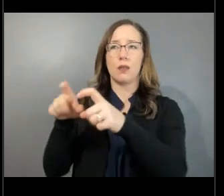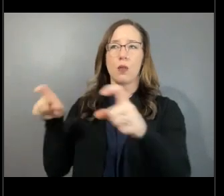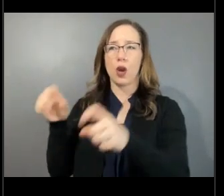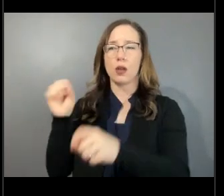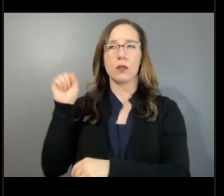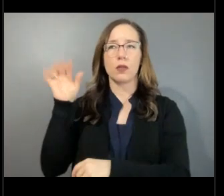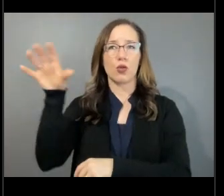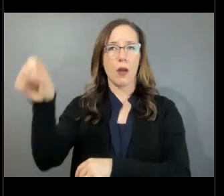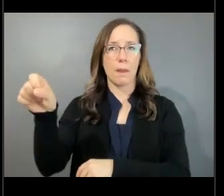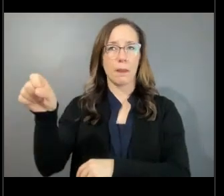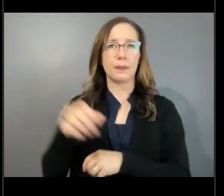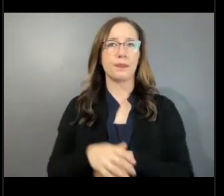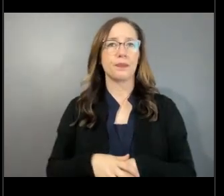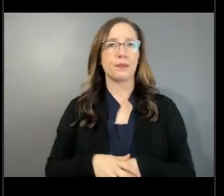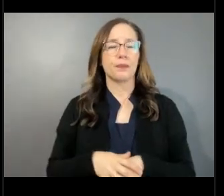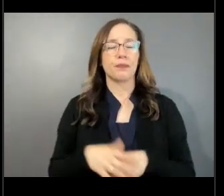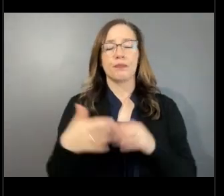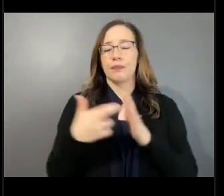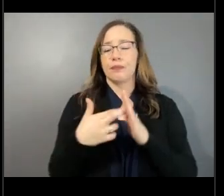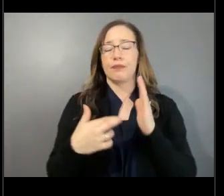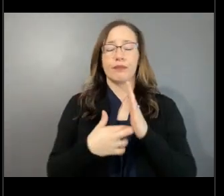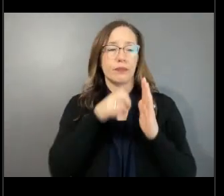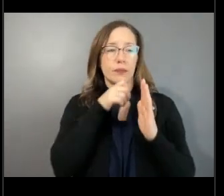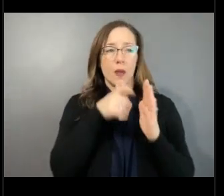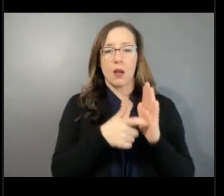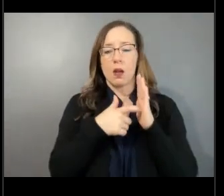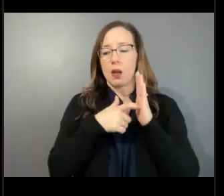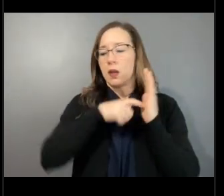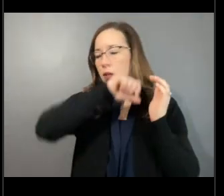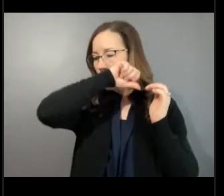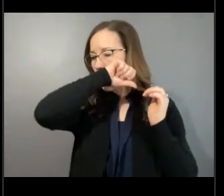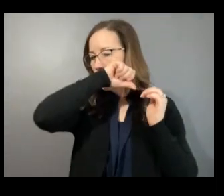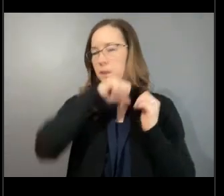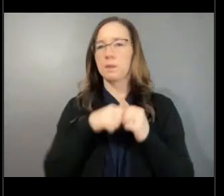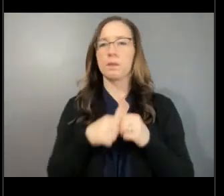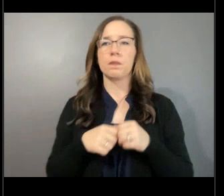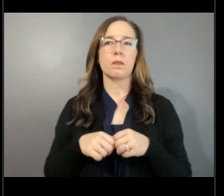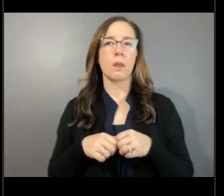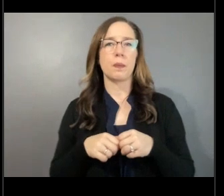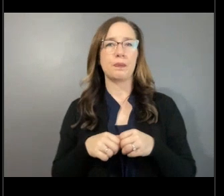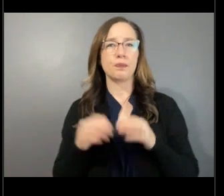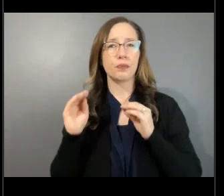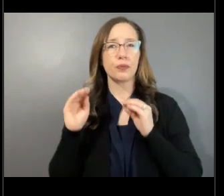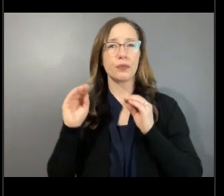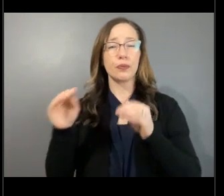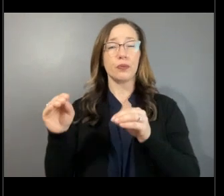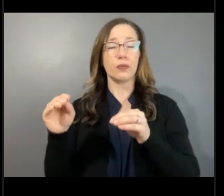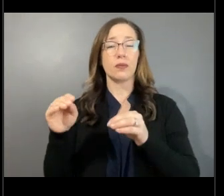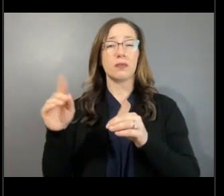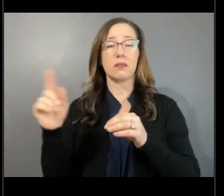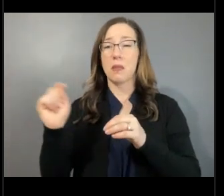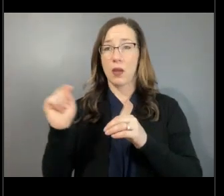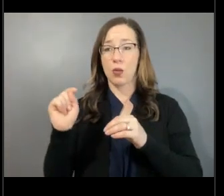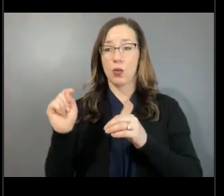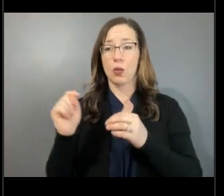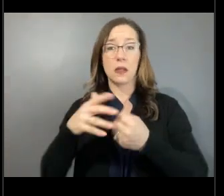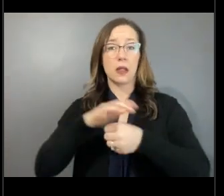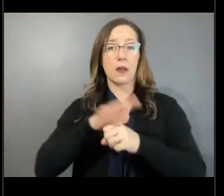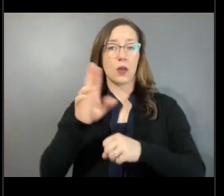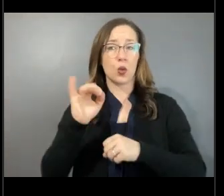The guidelines do not require that grab bars be installed in bathrooms and covered dwelling